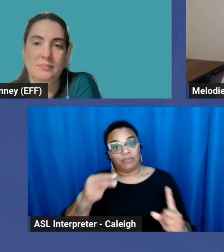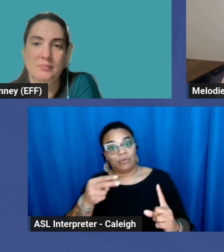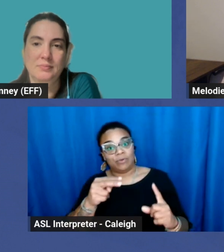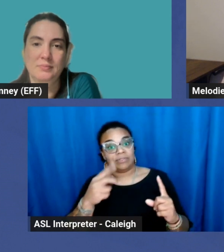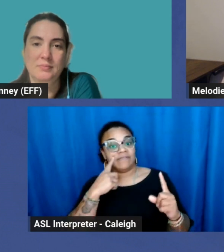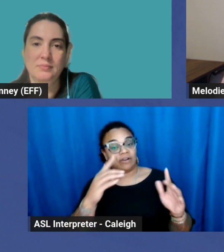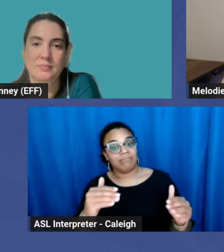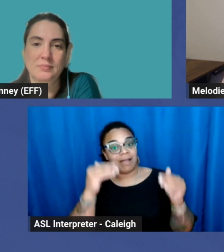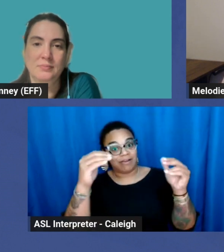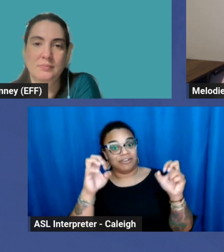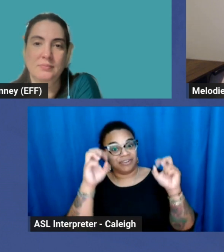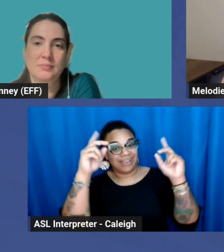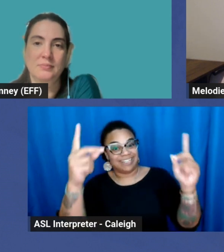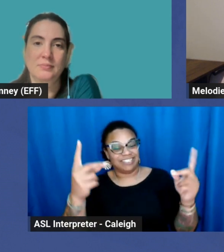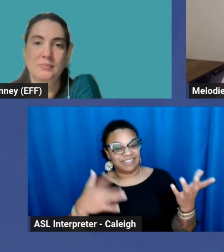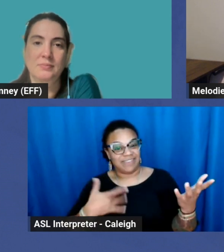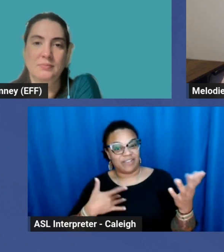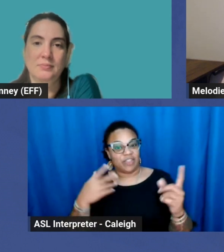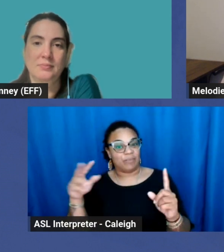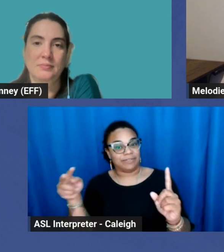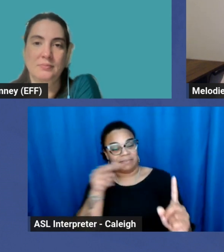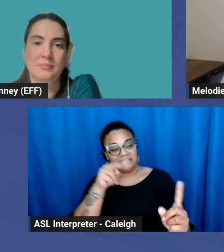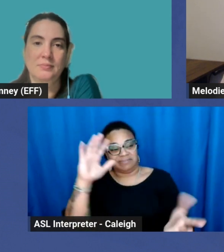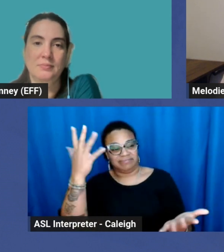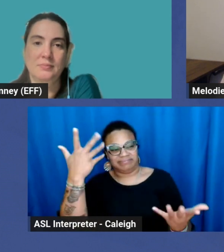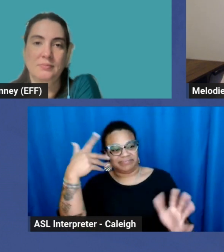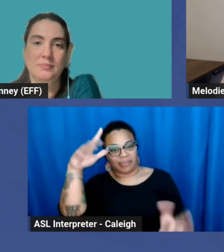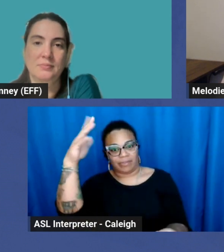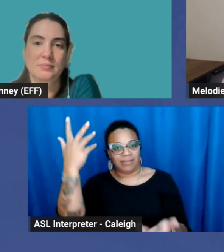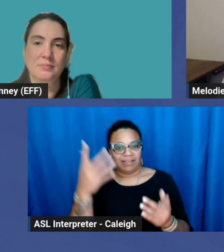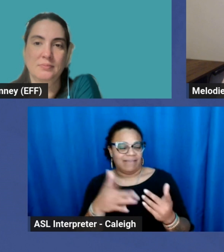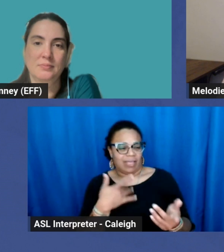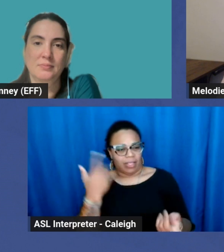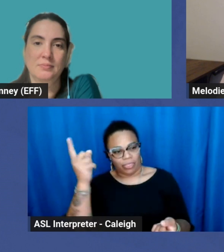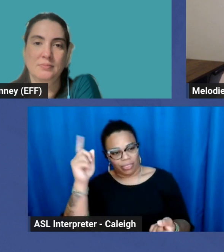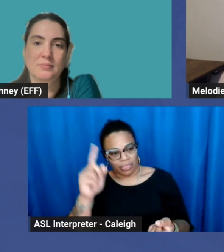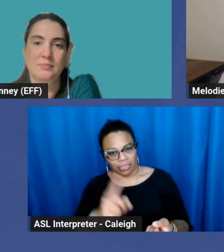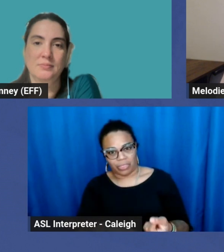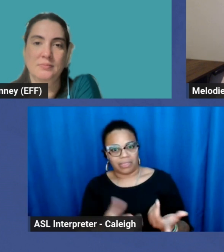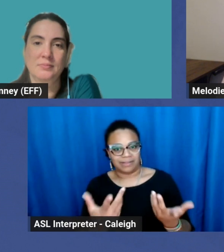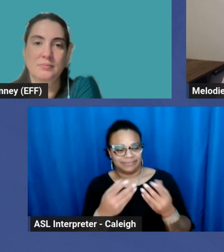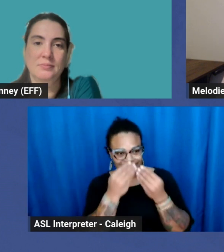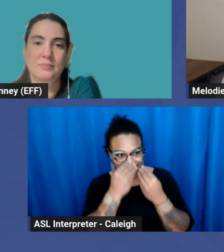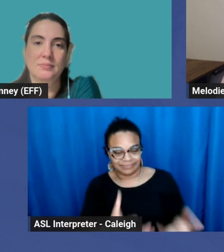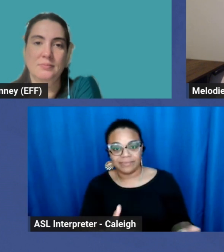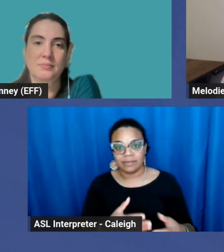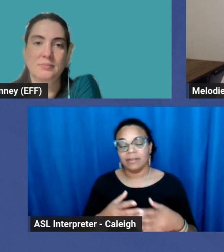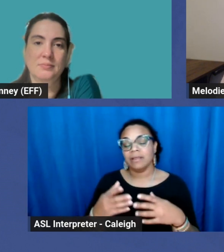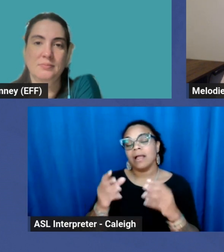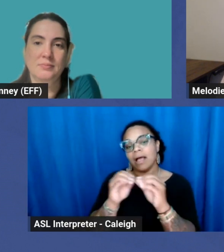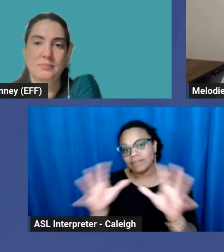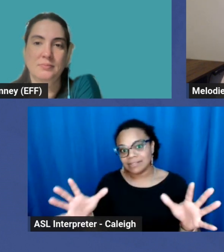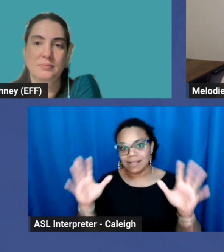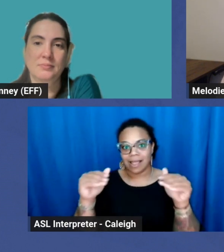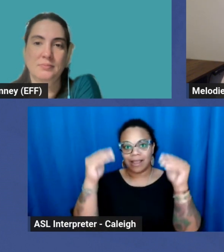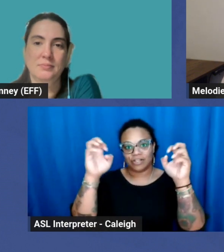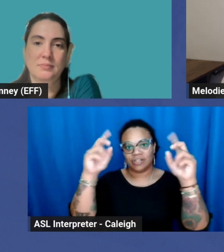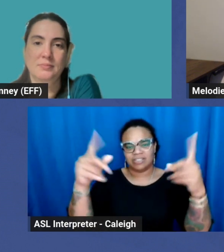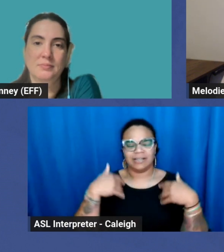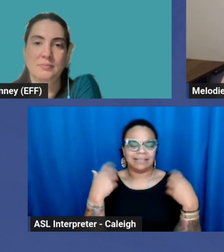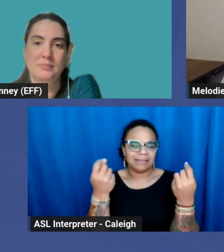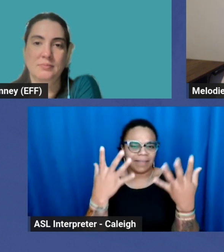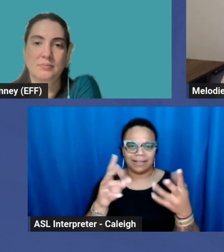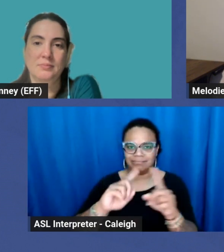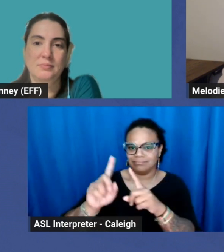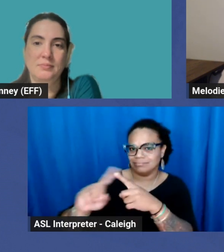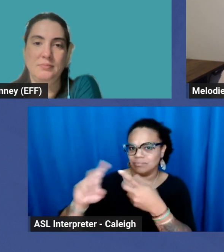plummeted significantly. Obviously, higher education is beset with a lot of problems, which I won't go into, but I